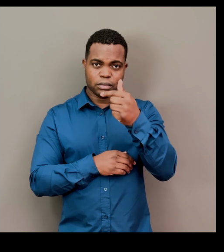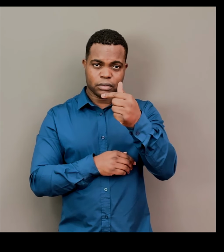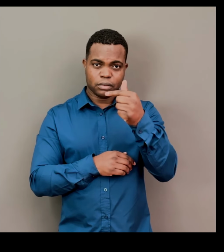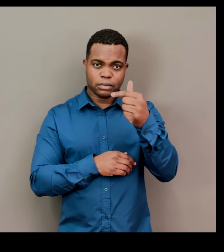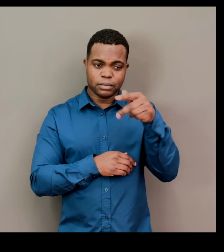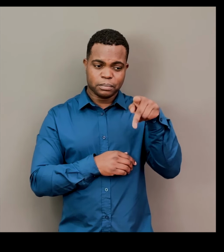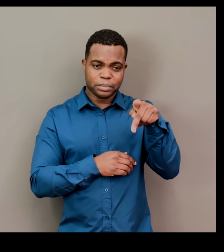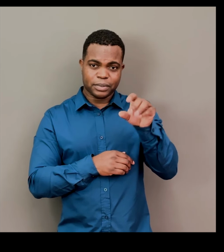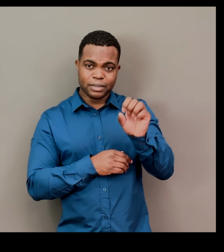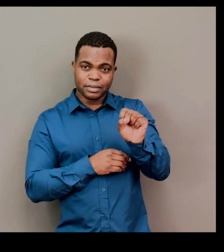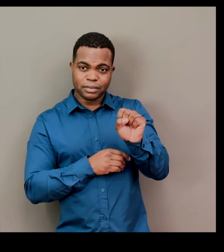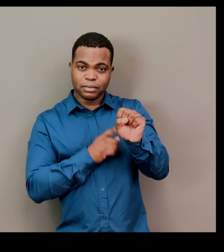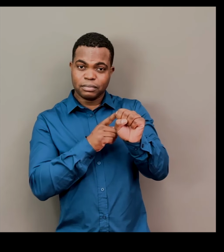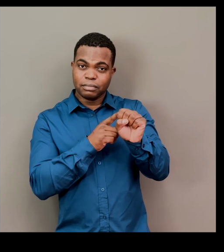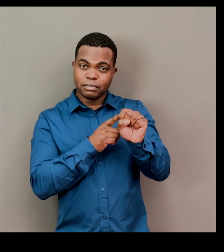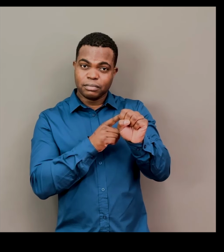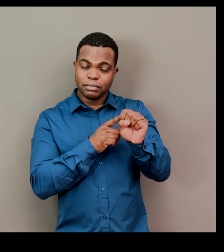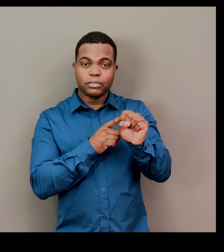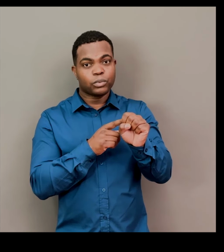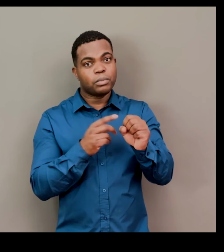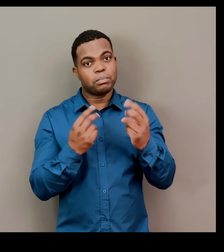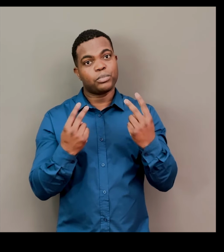represented by a green padlock symbol.